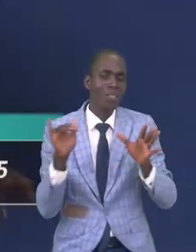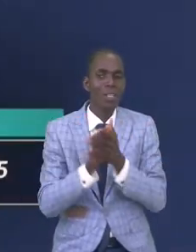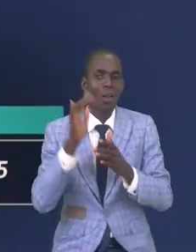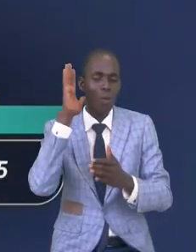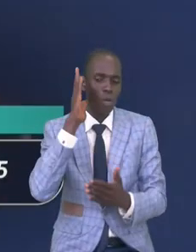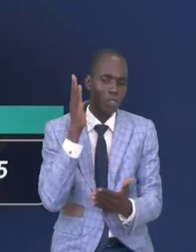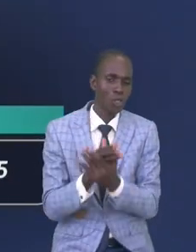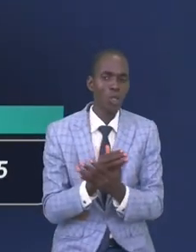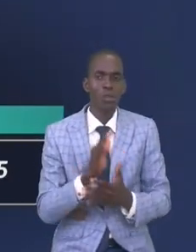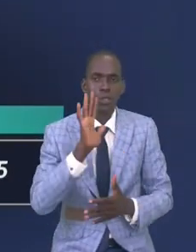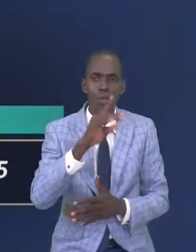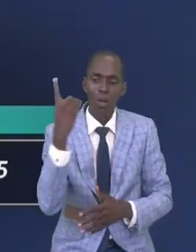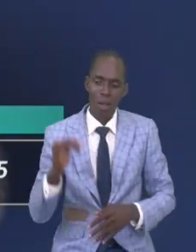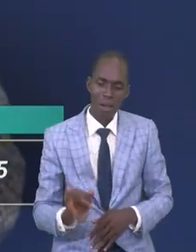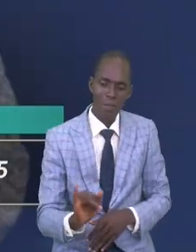your